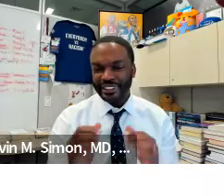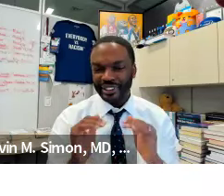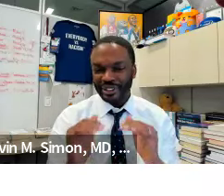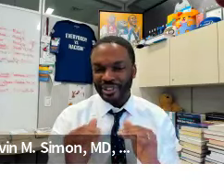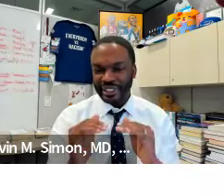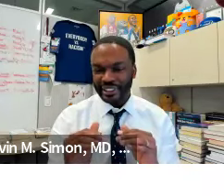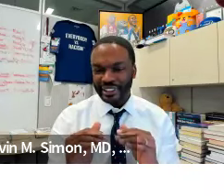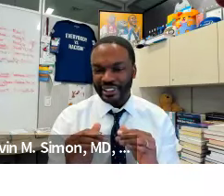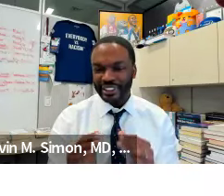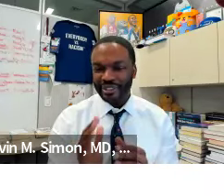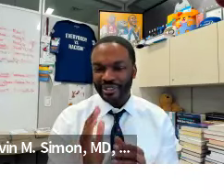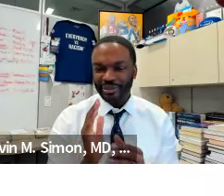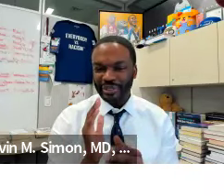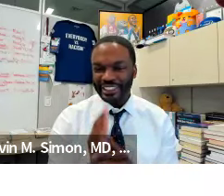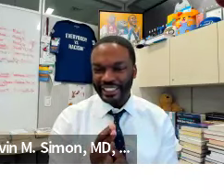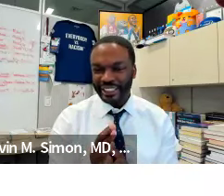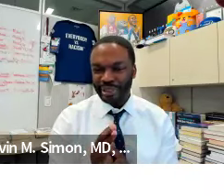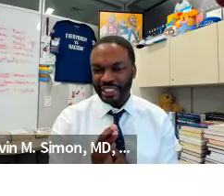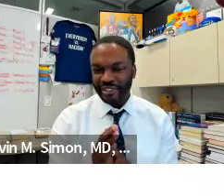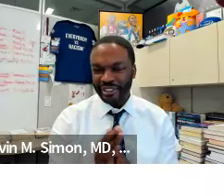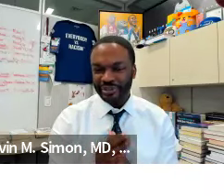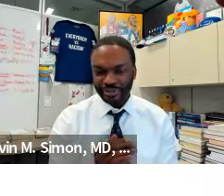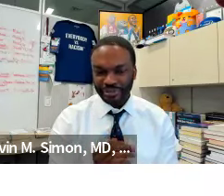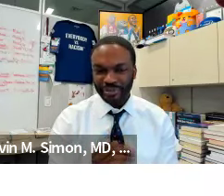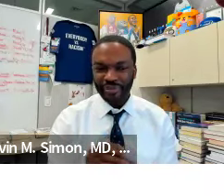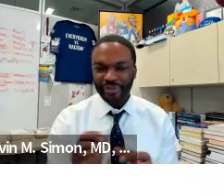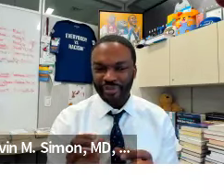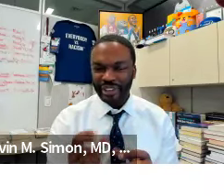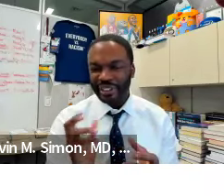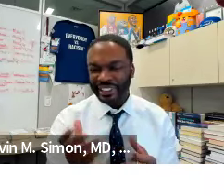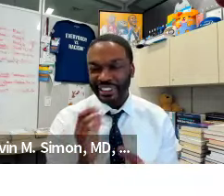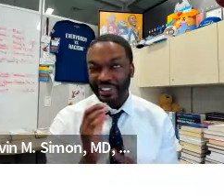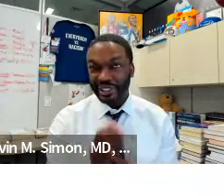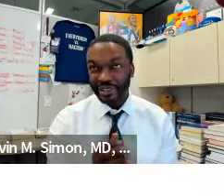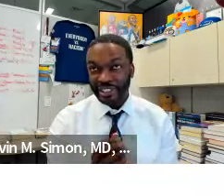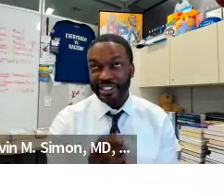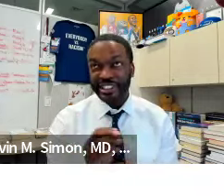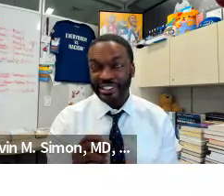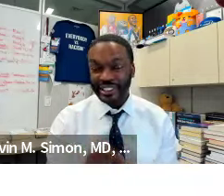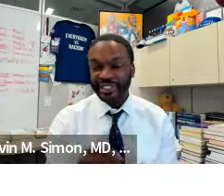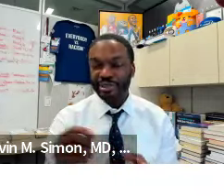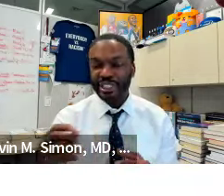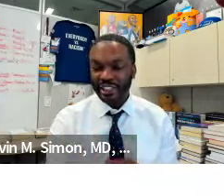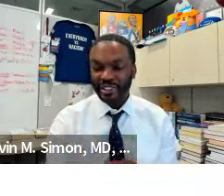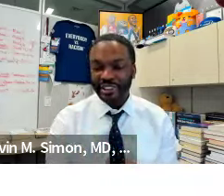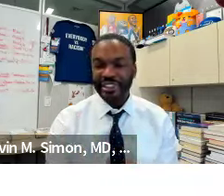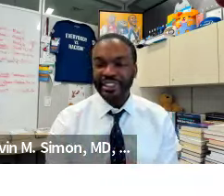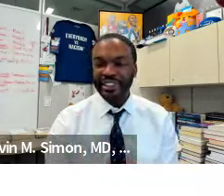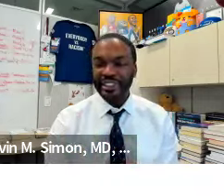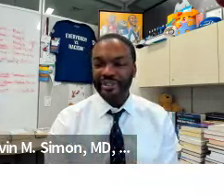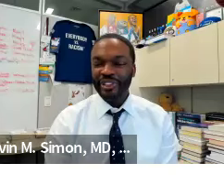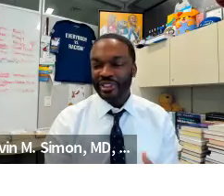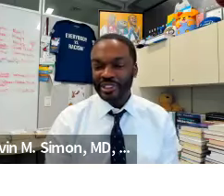to the neutrality of maintaining the behavior or maintaining the intervention to shift the